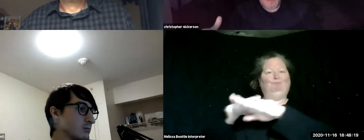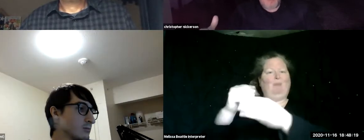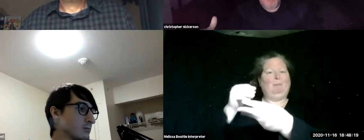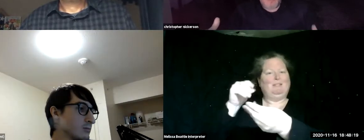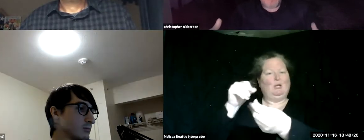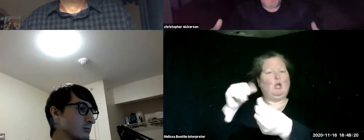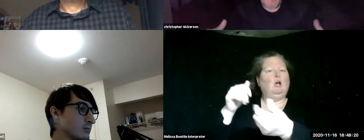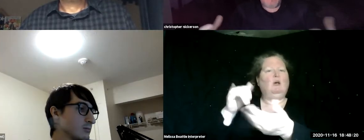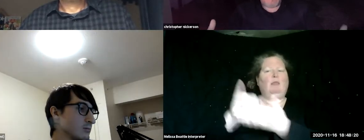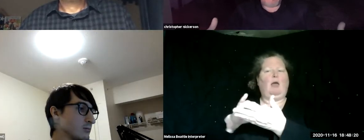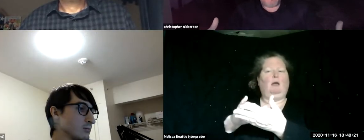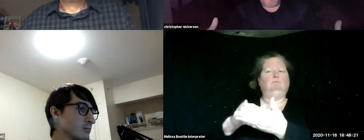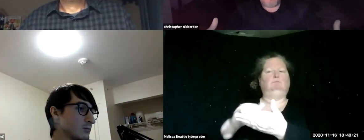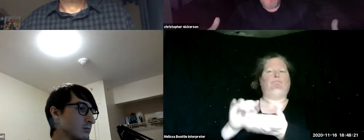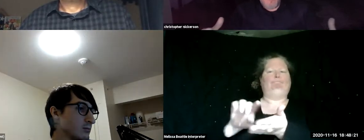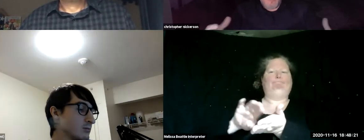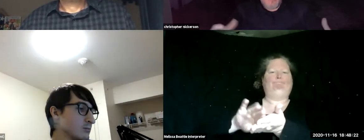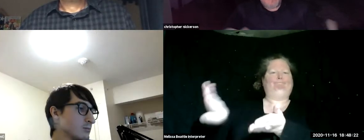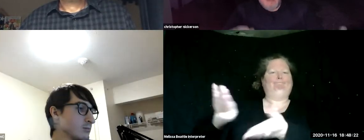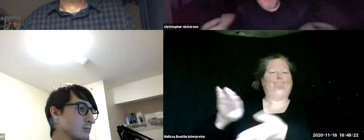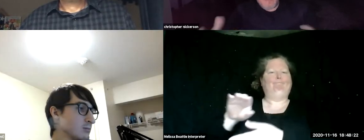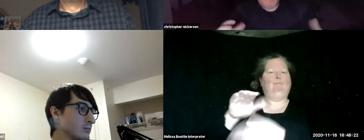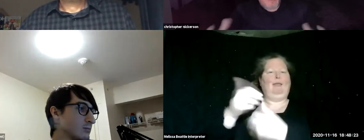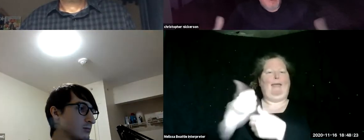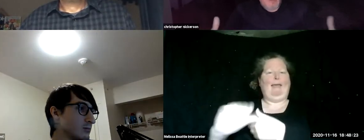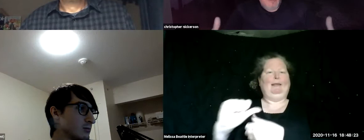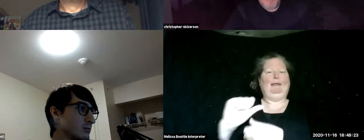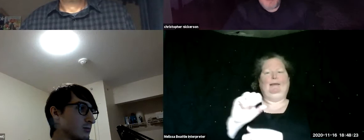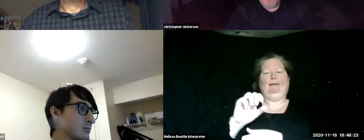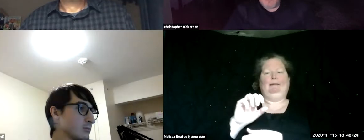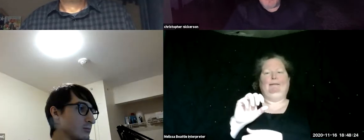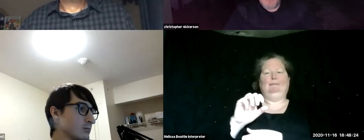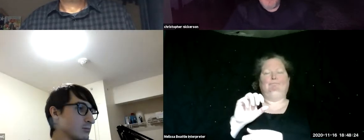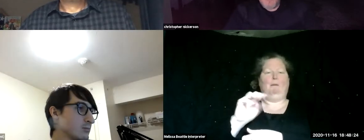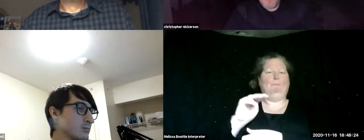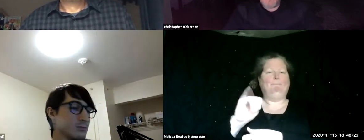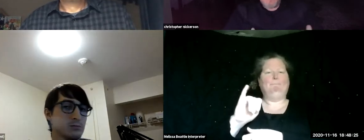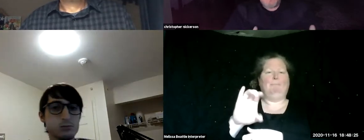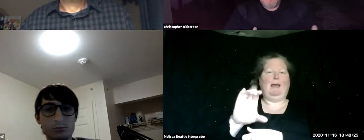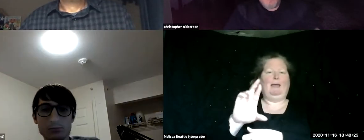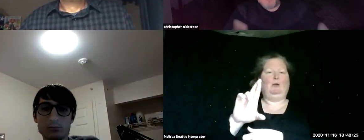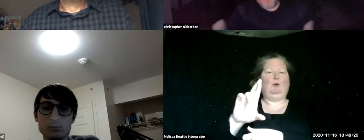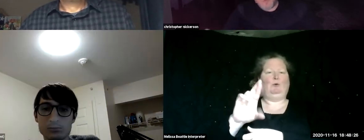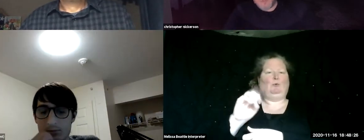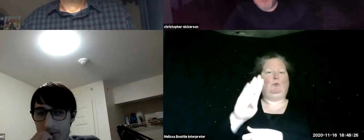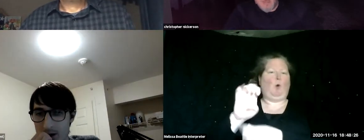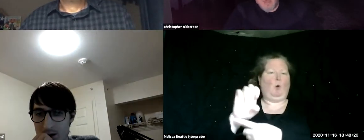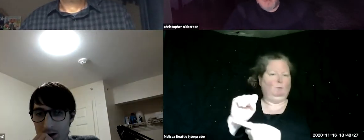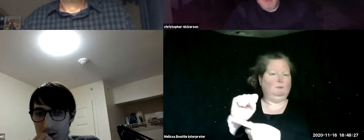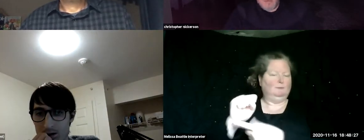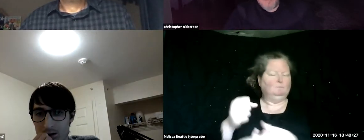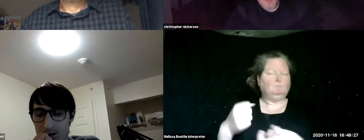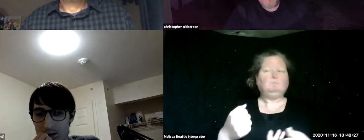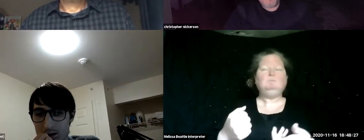things end up coming into this idea of, you know, that security in the competitive landscape. I think, you know, conversely to